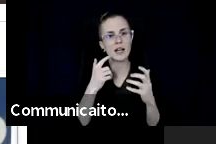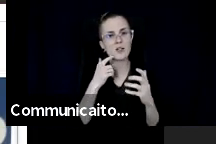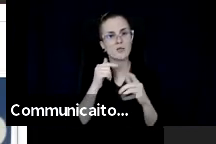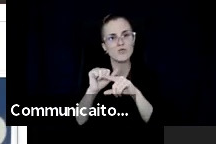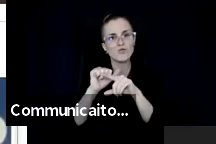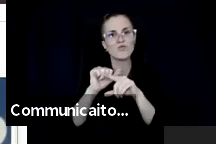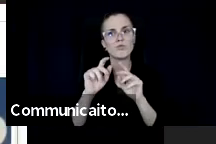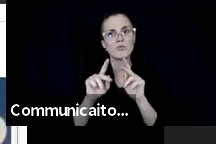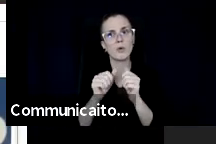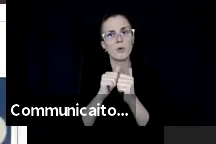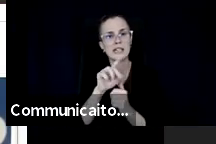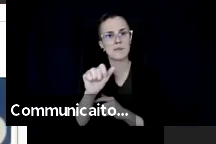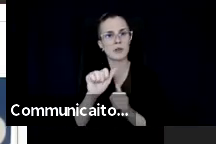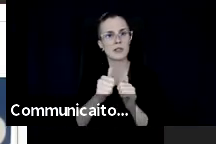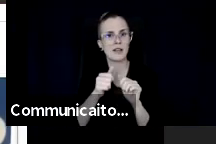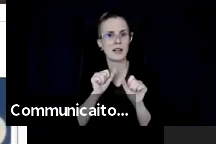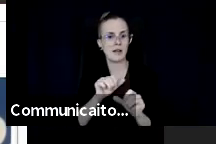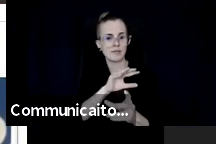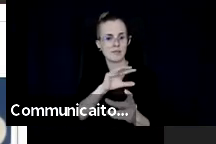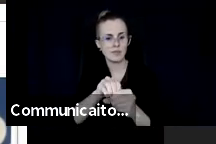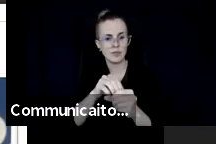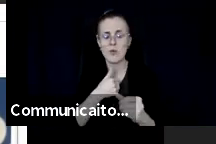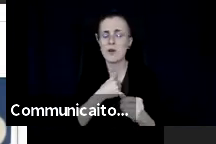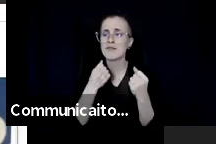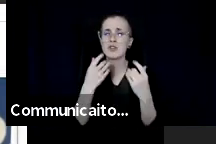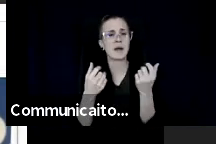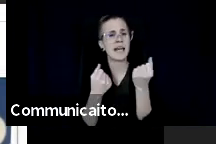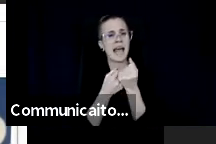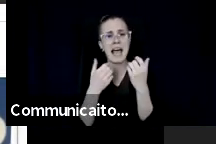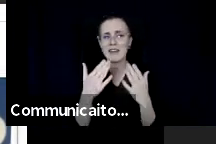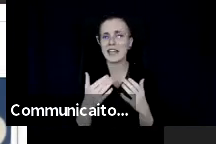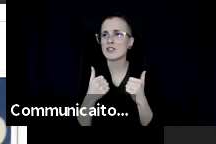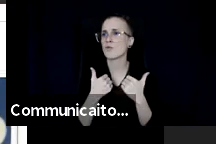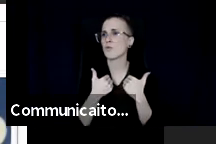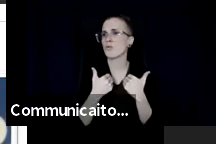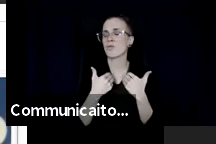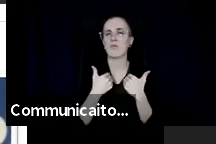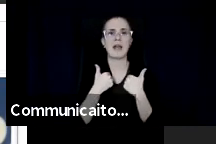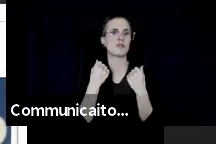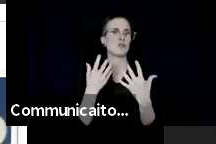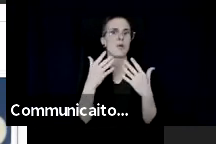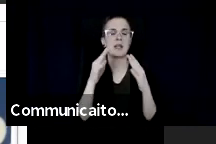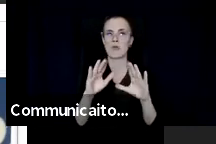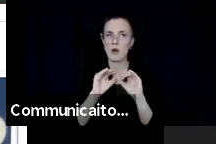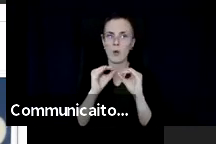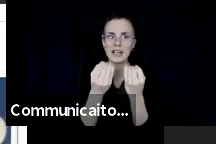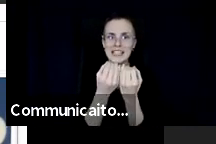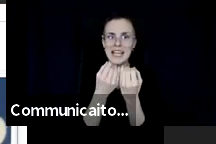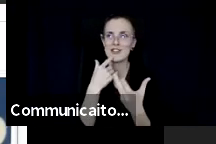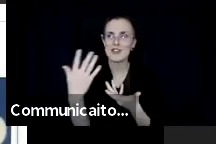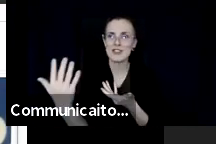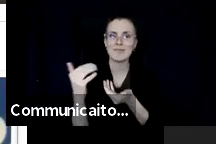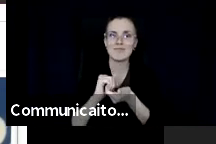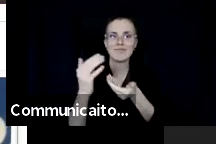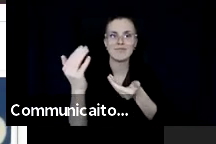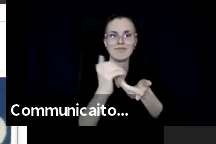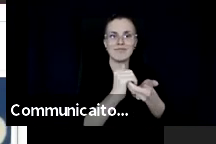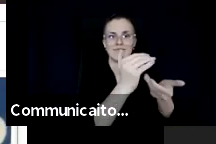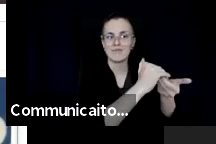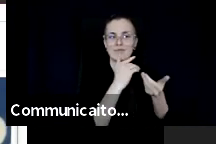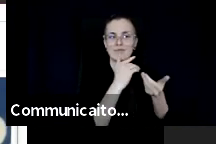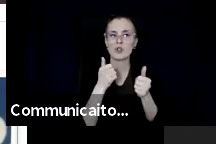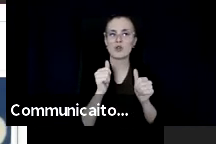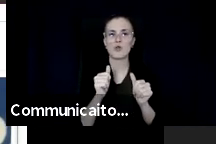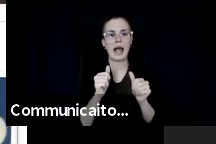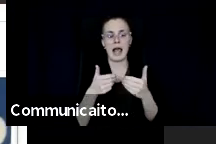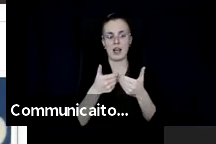Rio Grande Valley, we have so many advocates and so many great organizations, and we've all now started to divide and conquer. And together as a regional